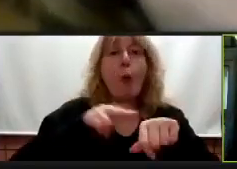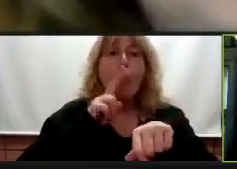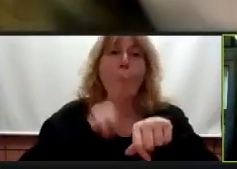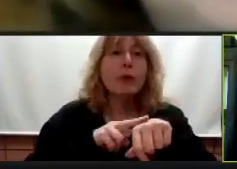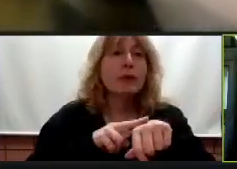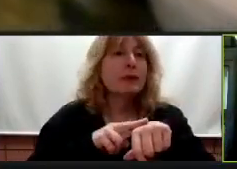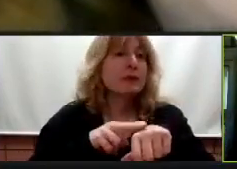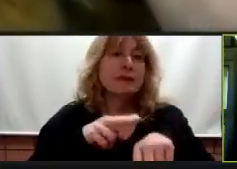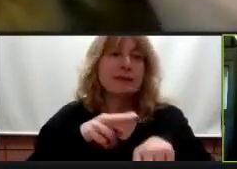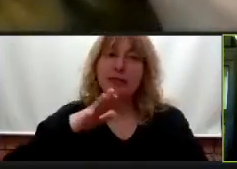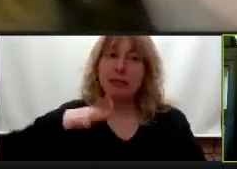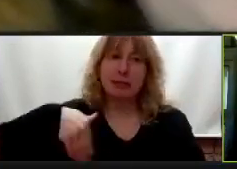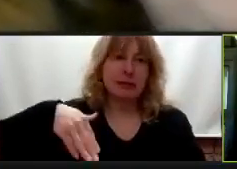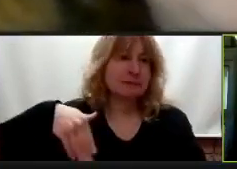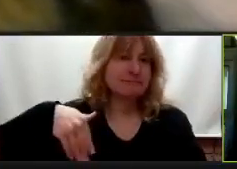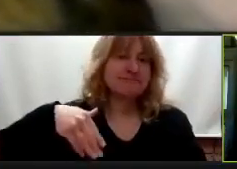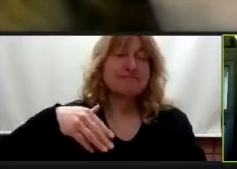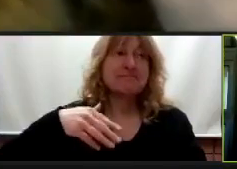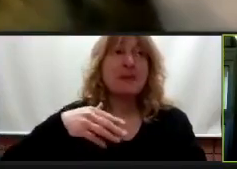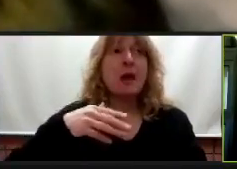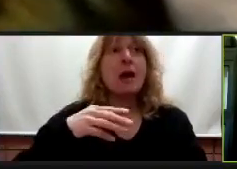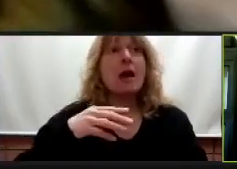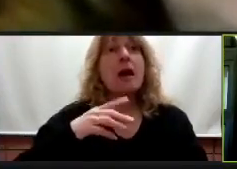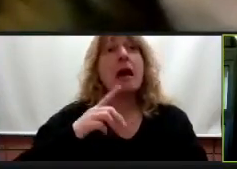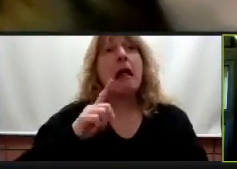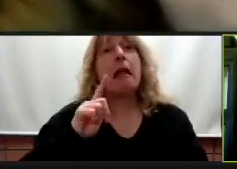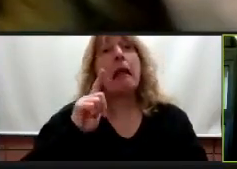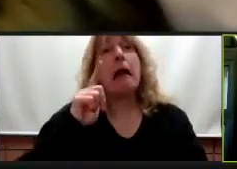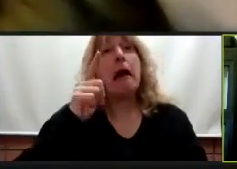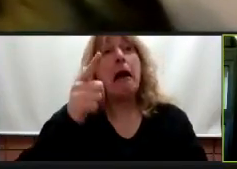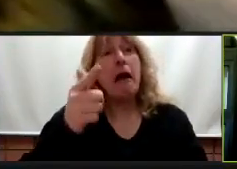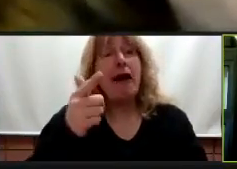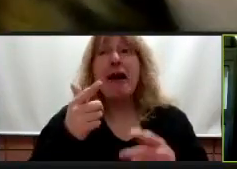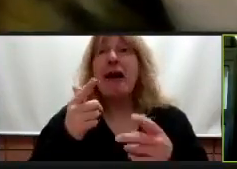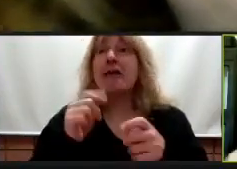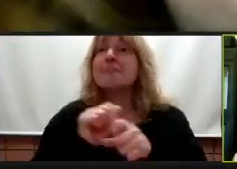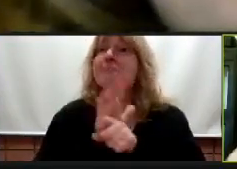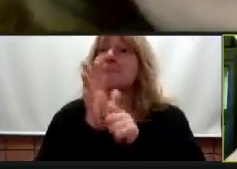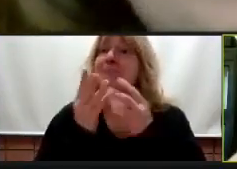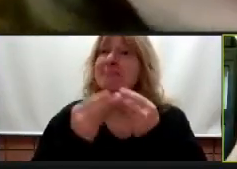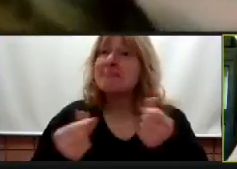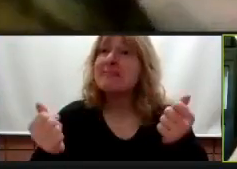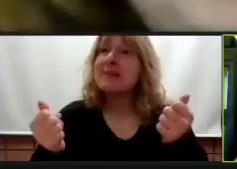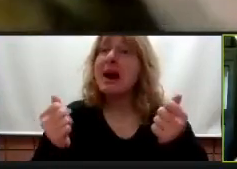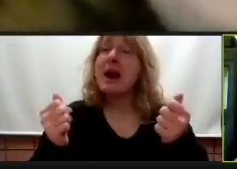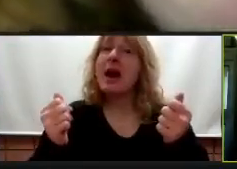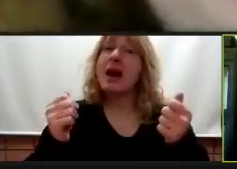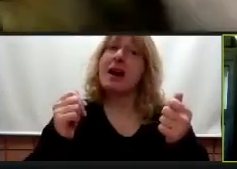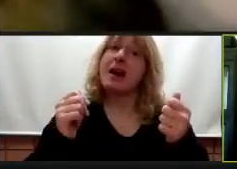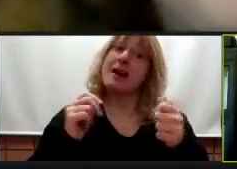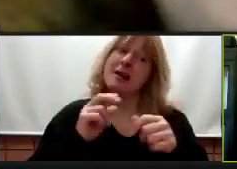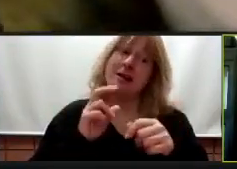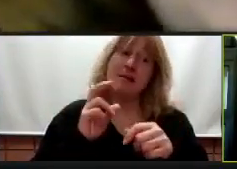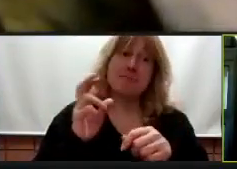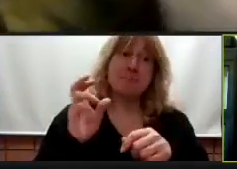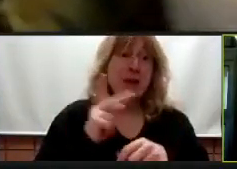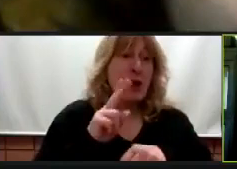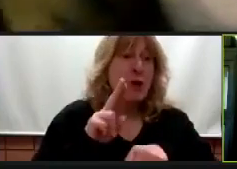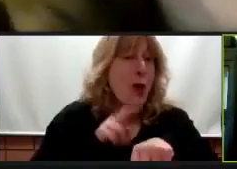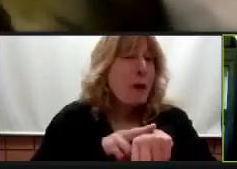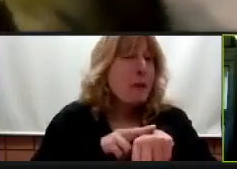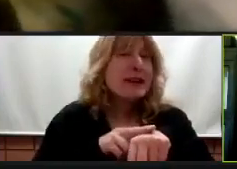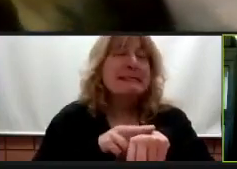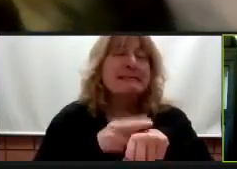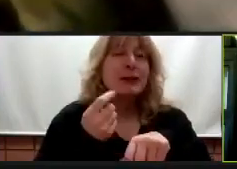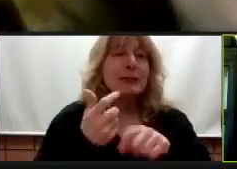is going to look different after this is over. So but what advice would you give parents right